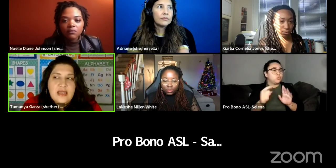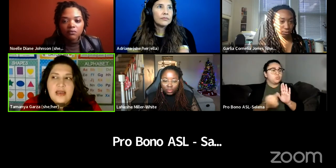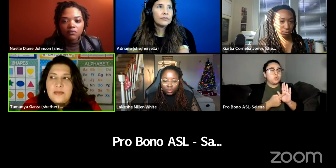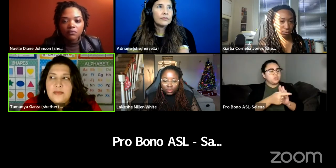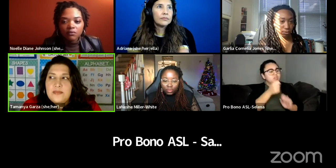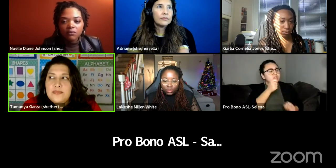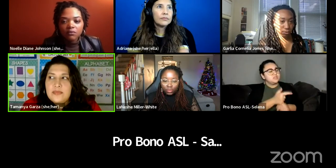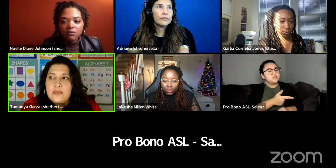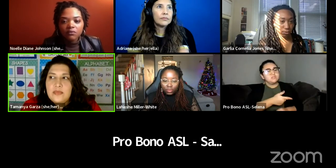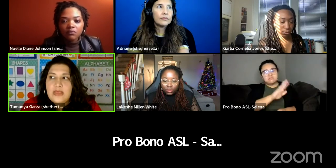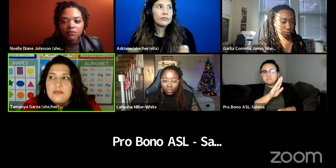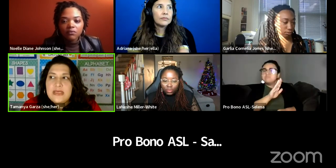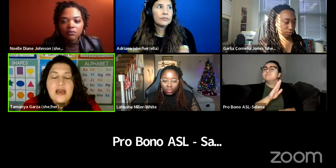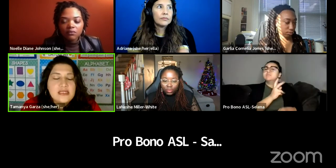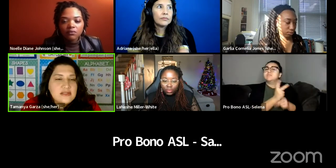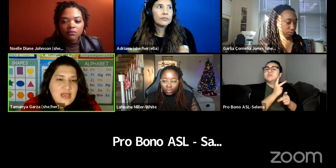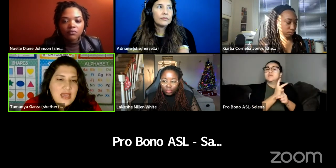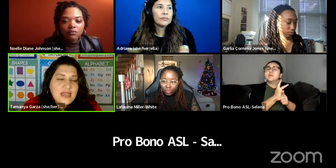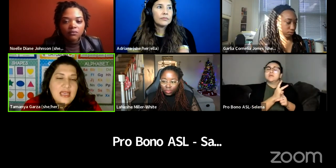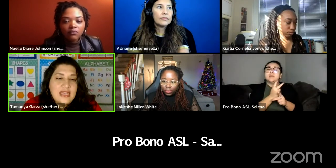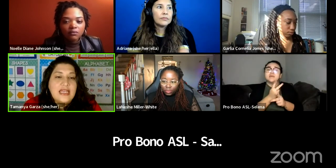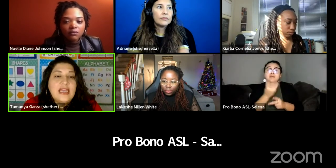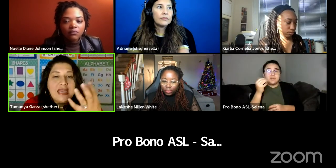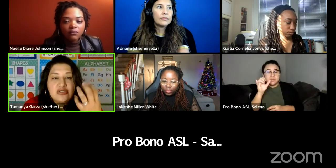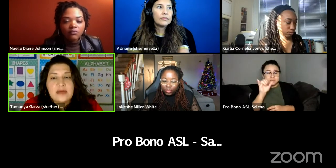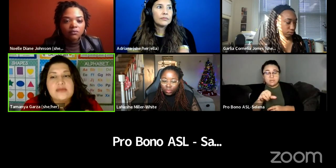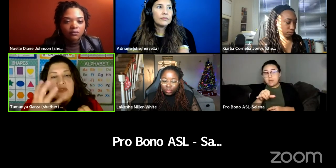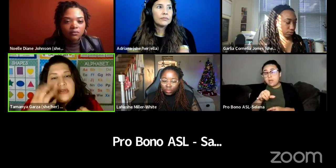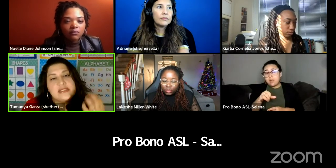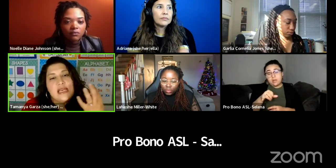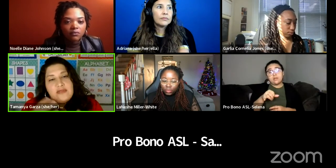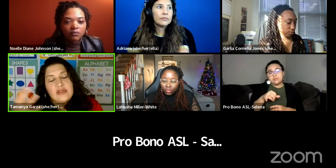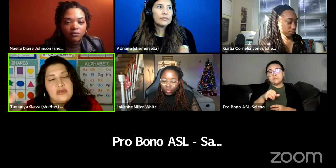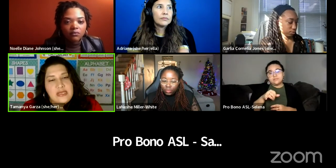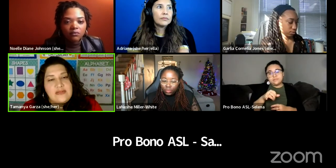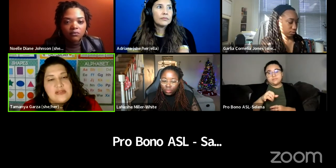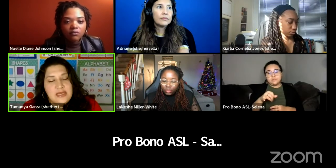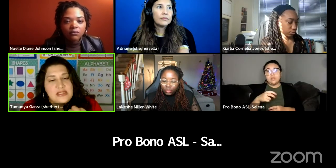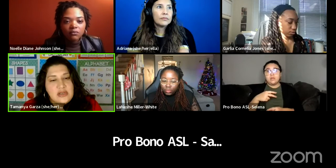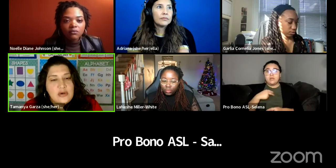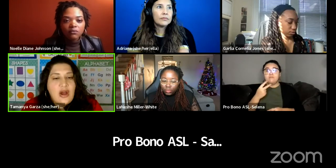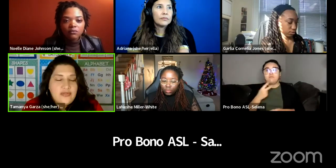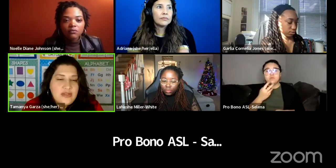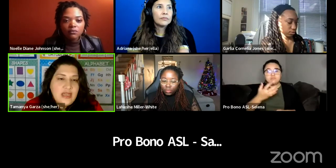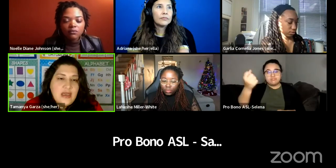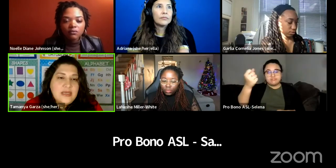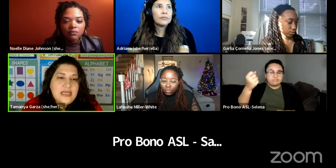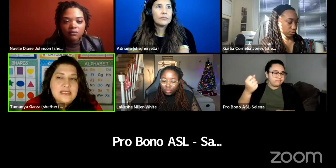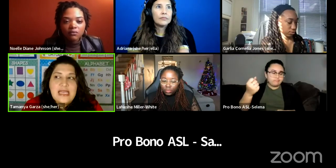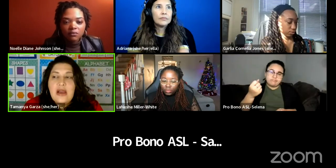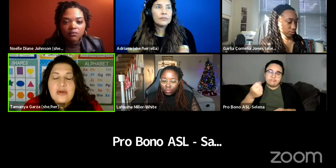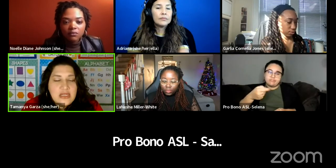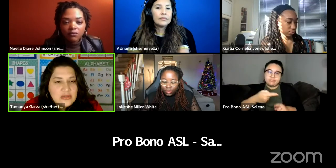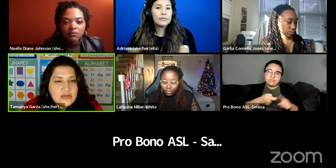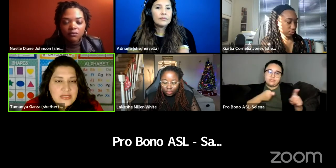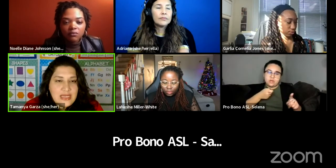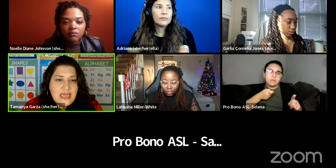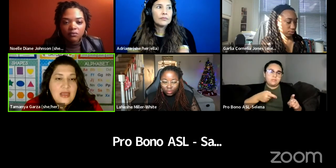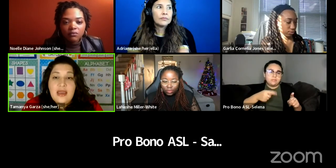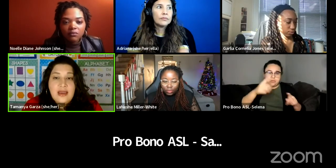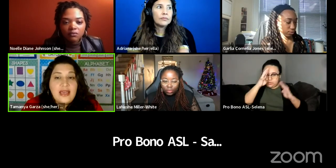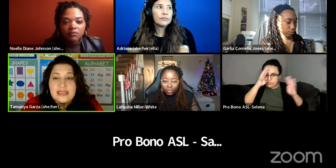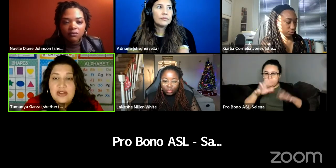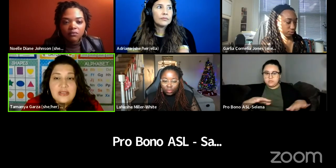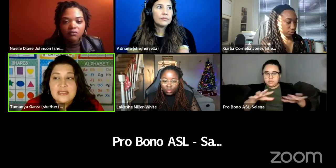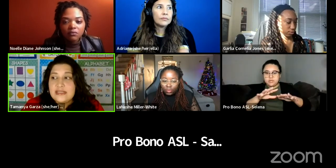And it, because of that, again, it drops our voices out of the creative space so often, because how can you